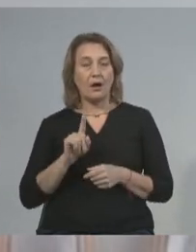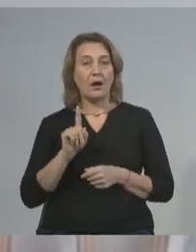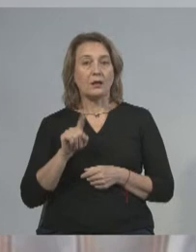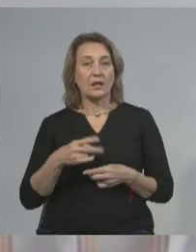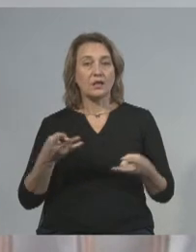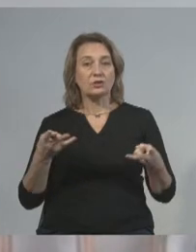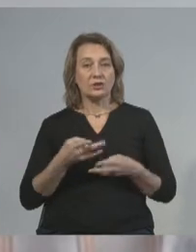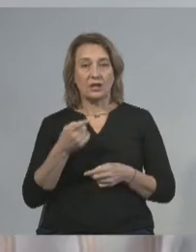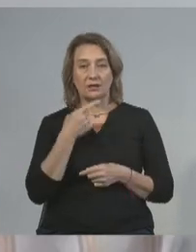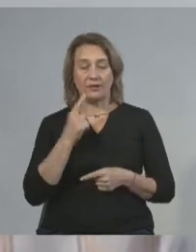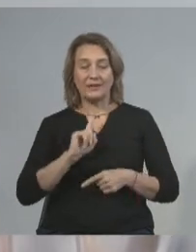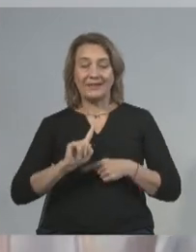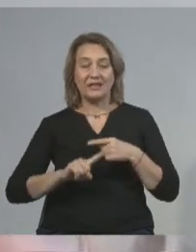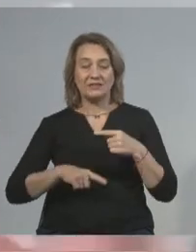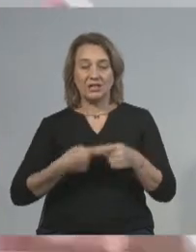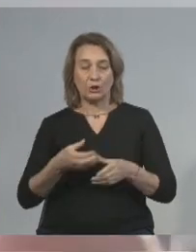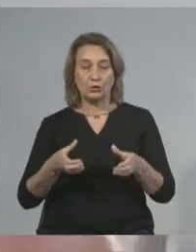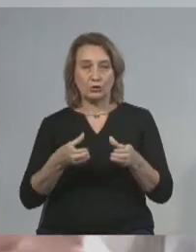communication